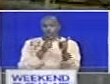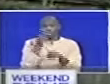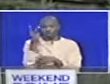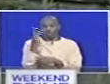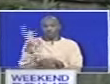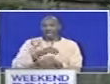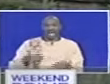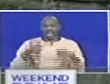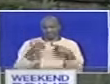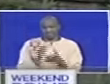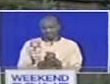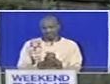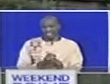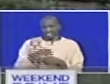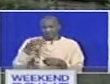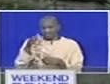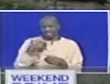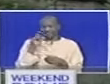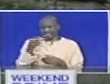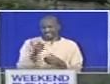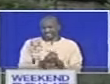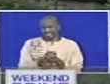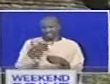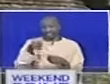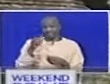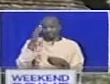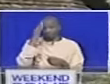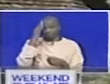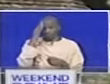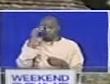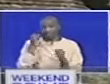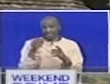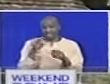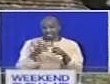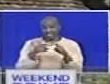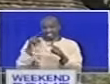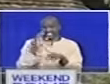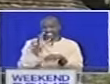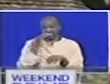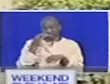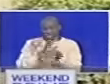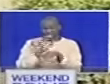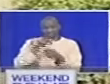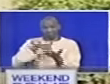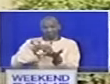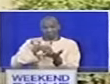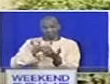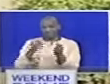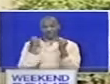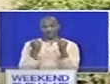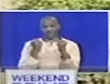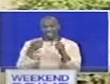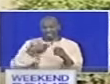alive. Close to 7 decades later, little betrays the number of years that this structure has stood here. The church